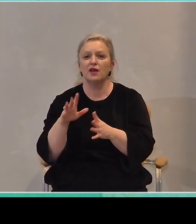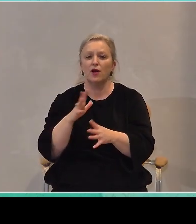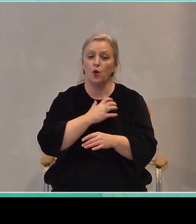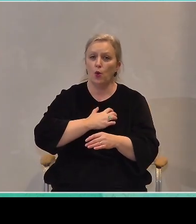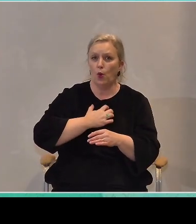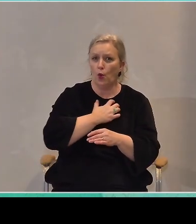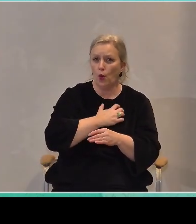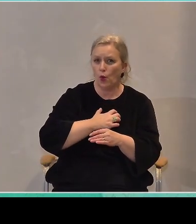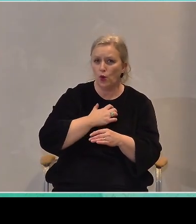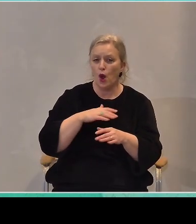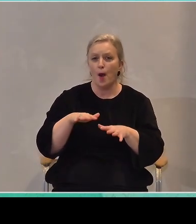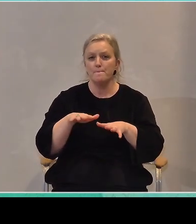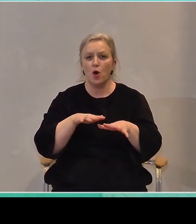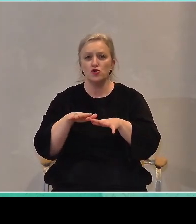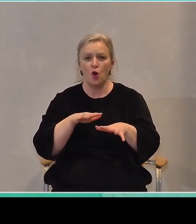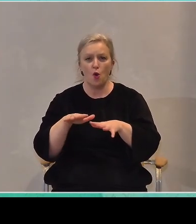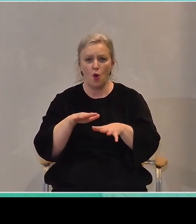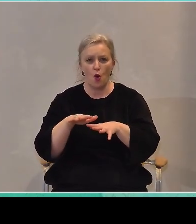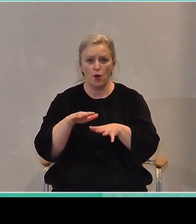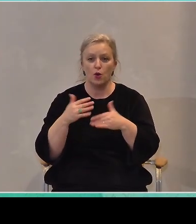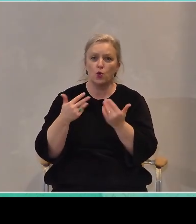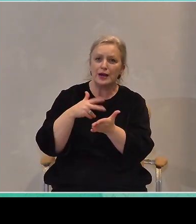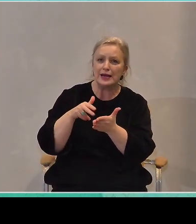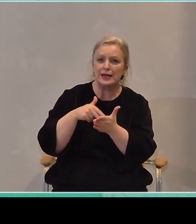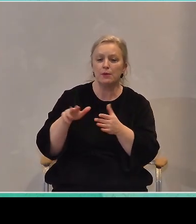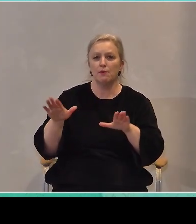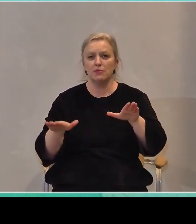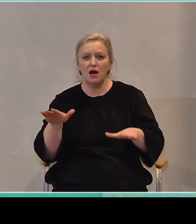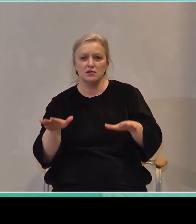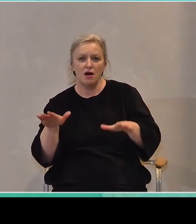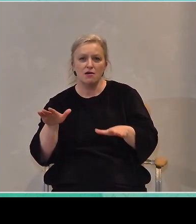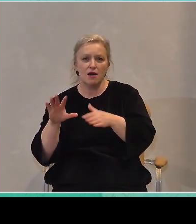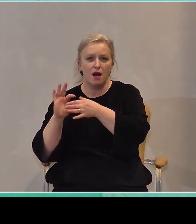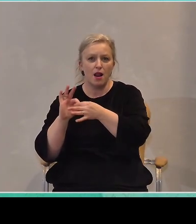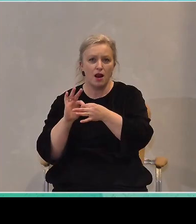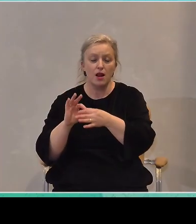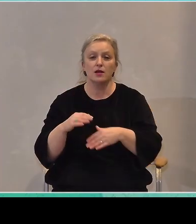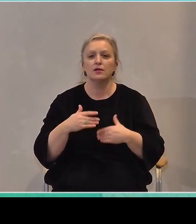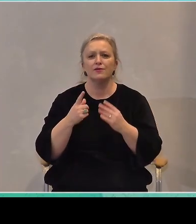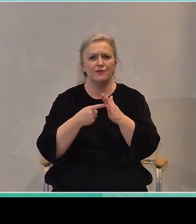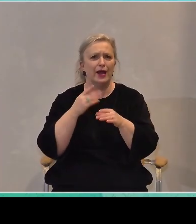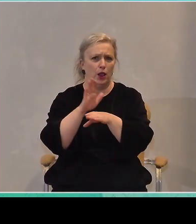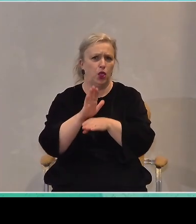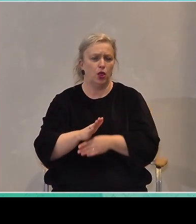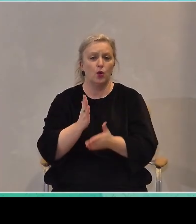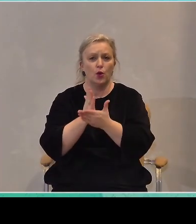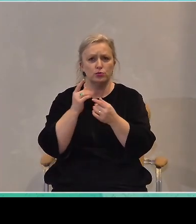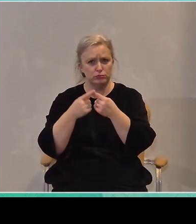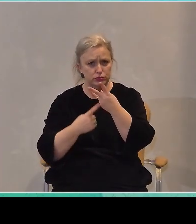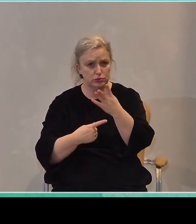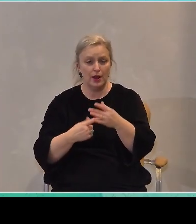Many of us present today likely know that the cerebellum is important